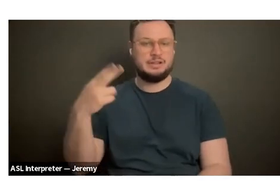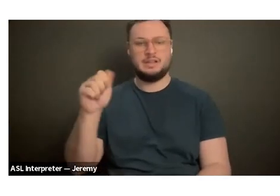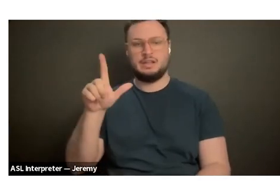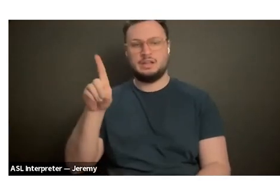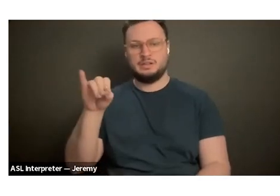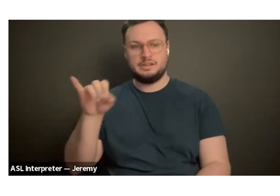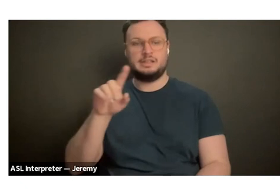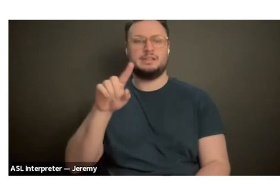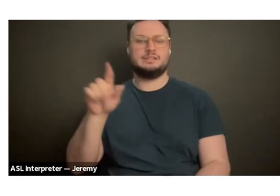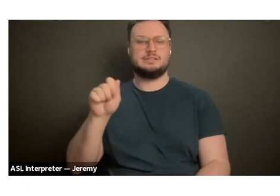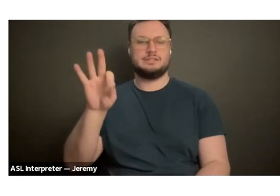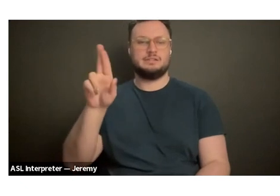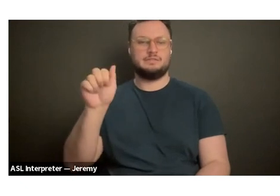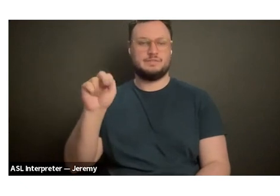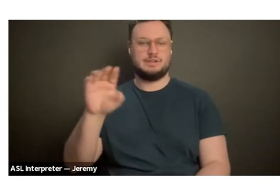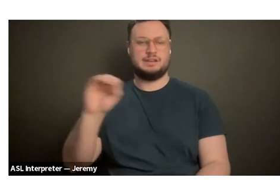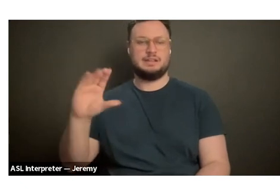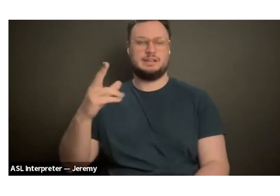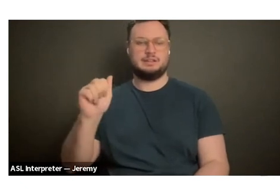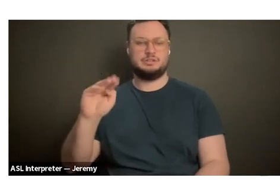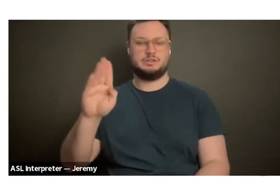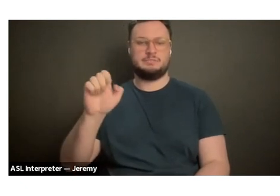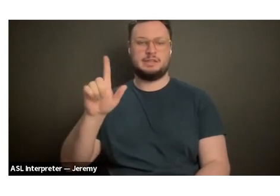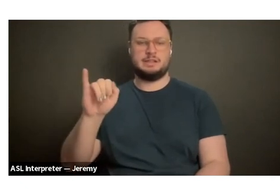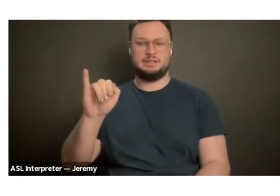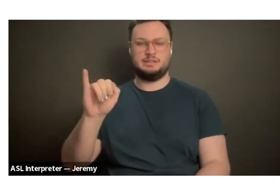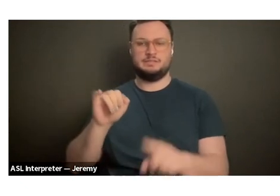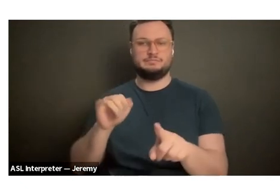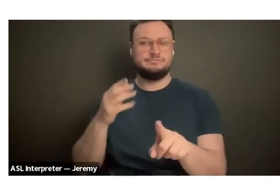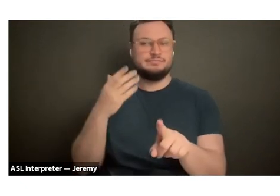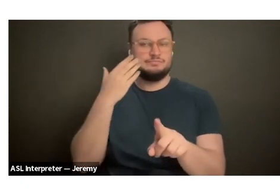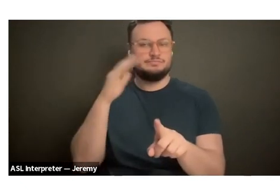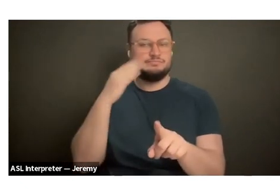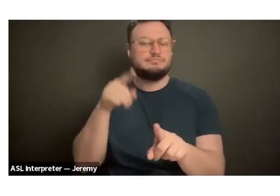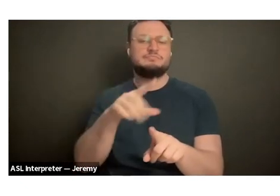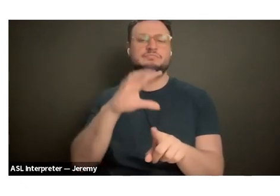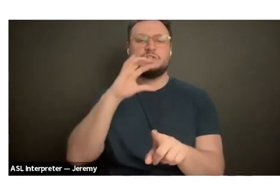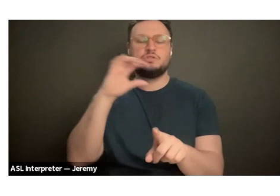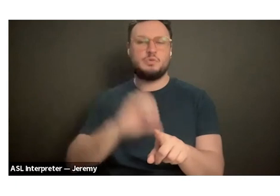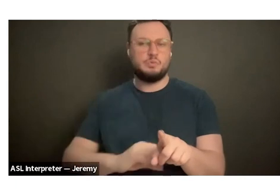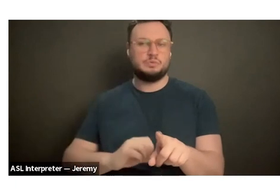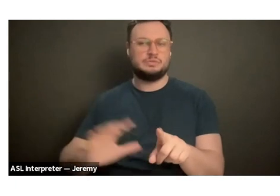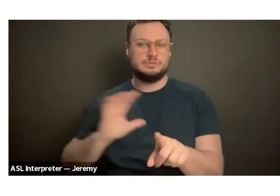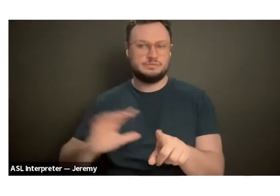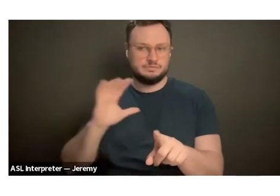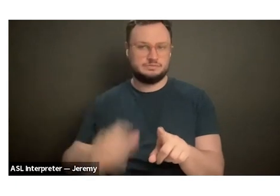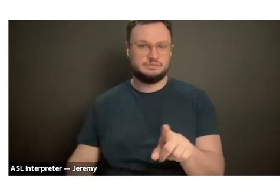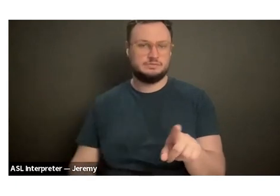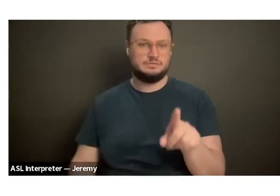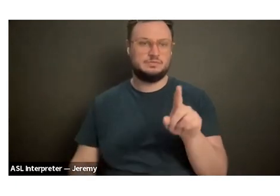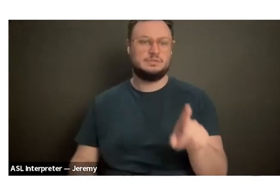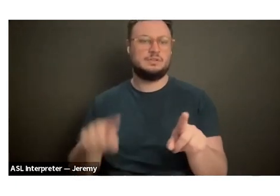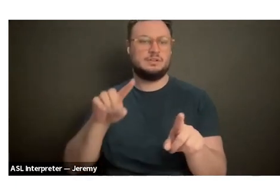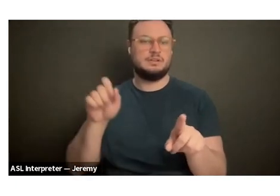who don't know, this is in Urdu, and Adrak is ginger, Haldi is turmeric,